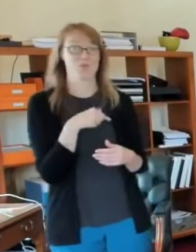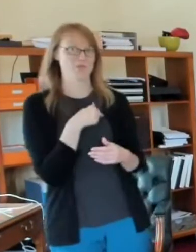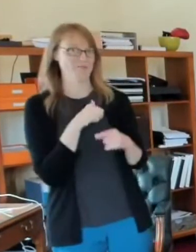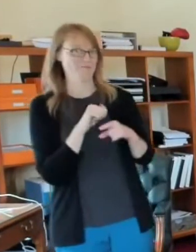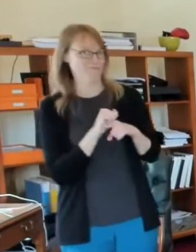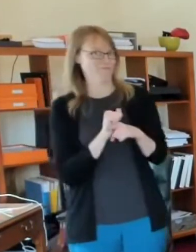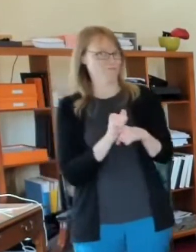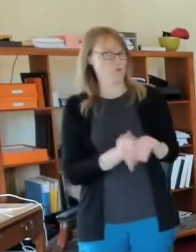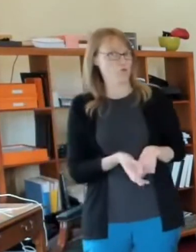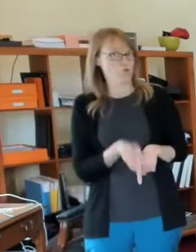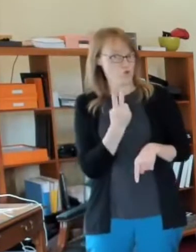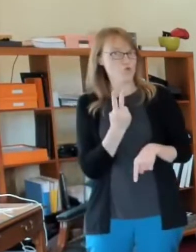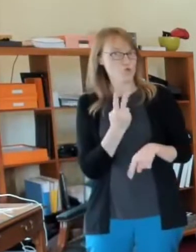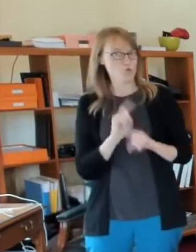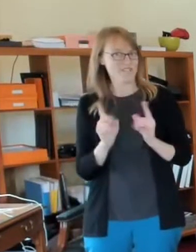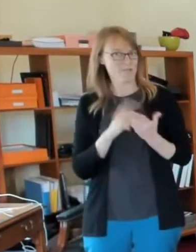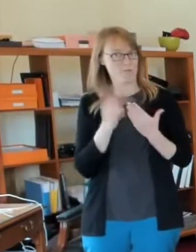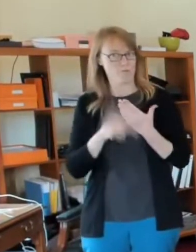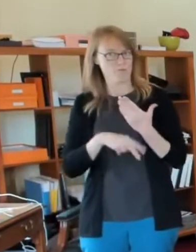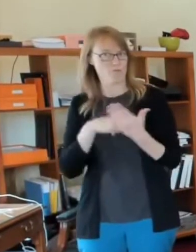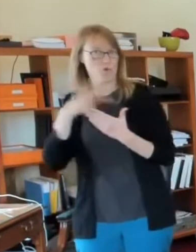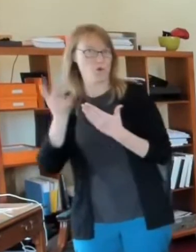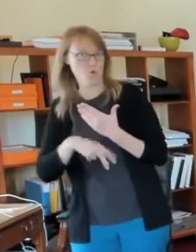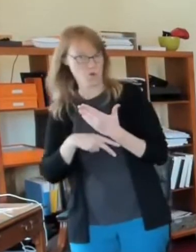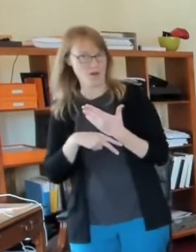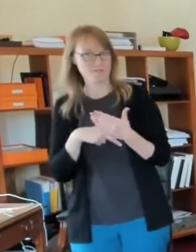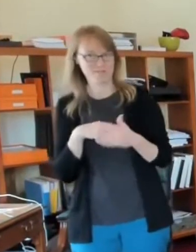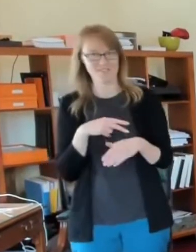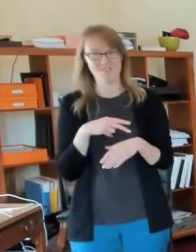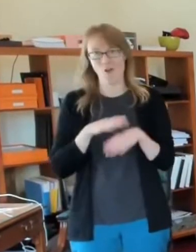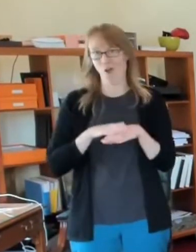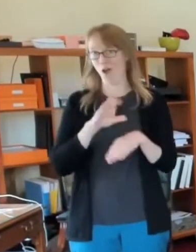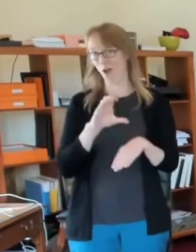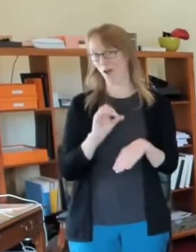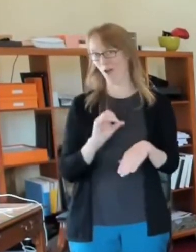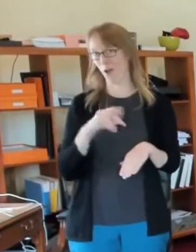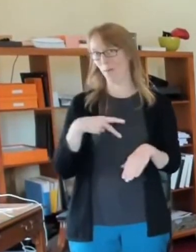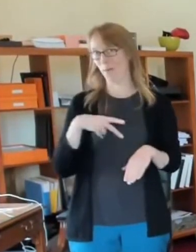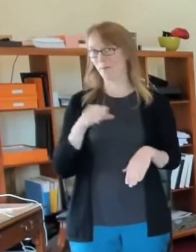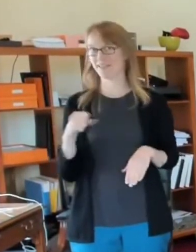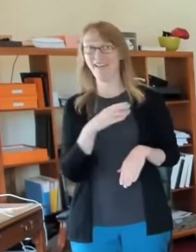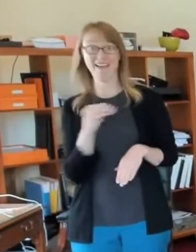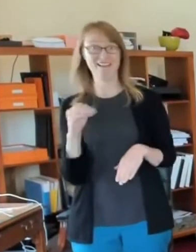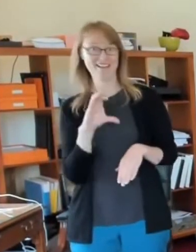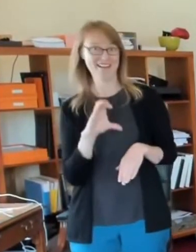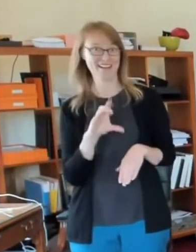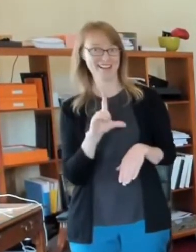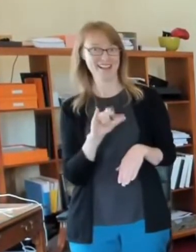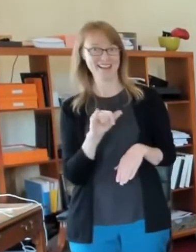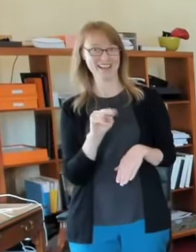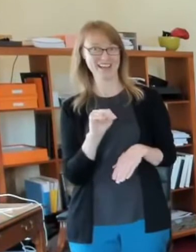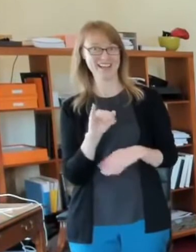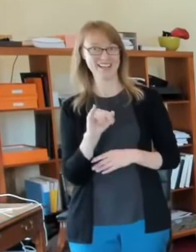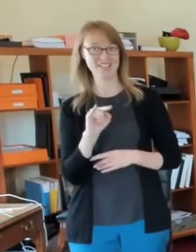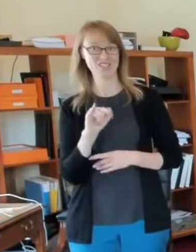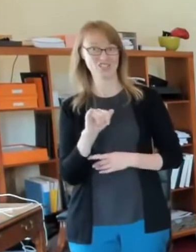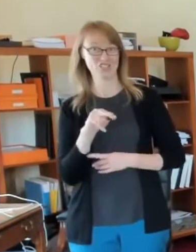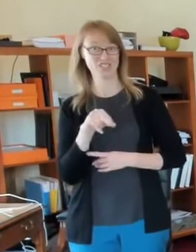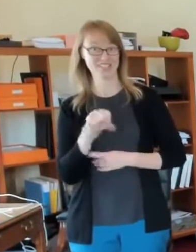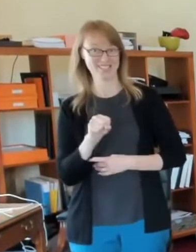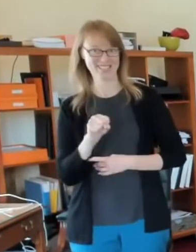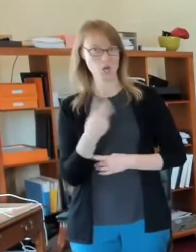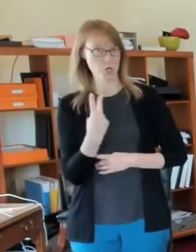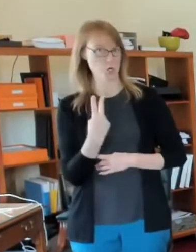programs on cops and clinicians, easy for me to say. We've done 2 pilot programs last year, and so we're getting ready